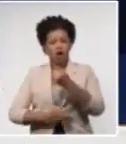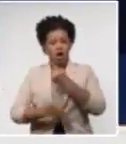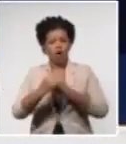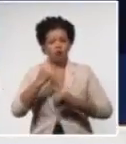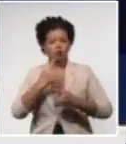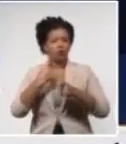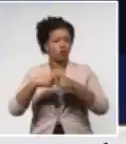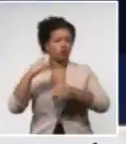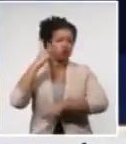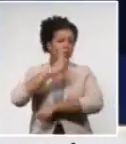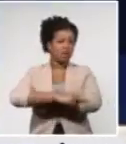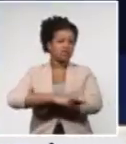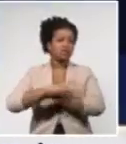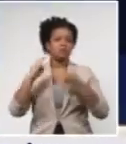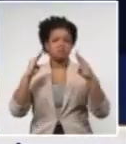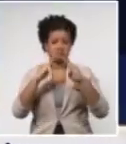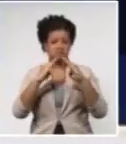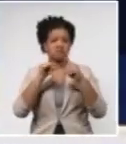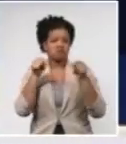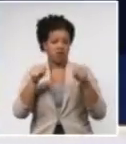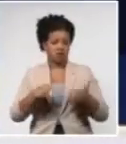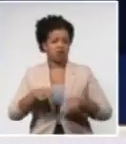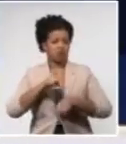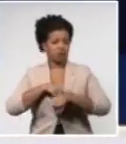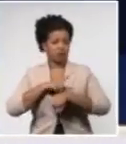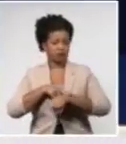And now comes our